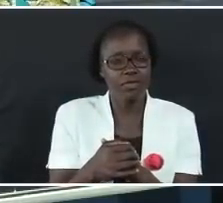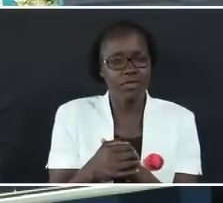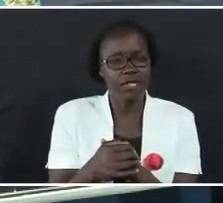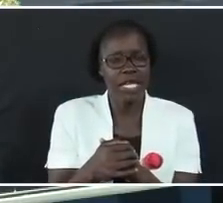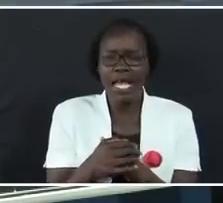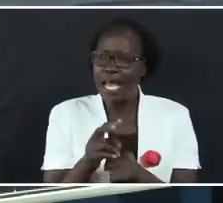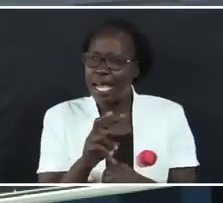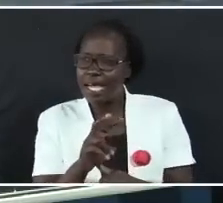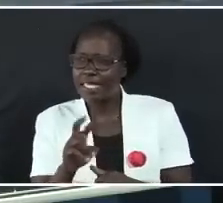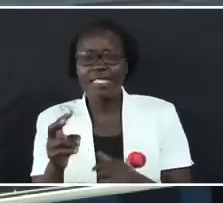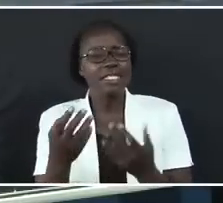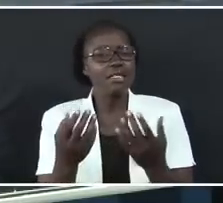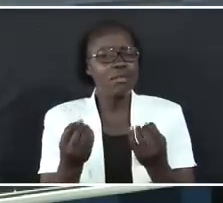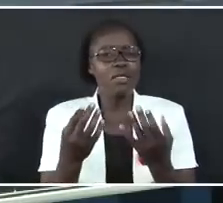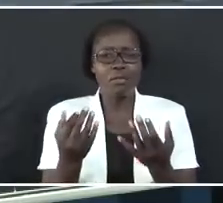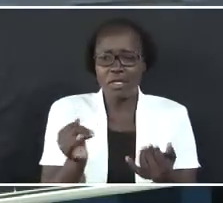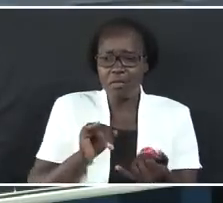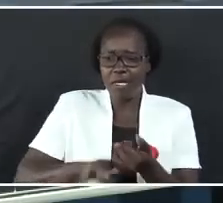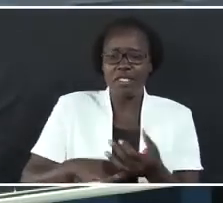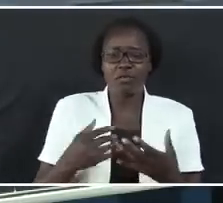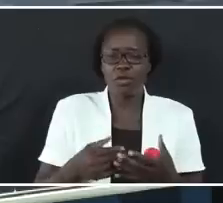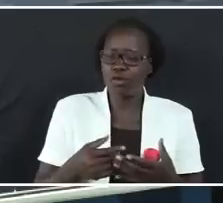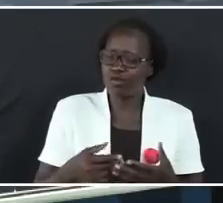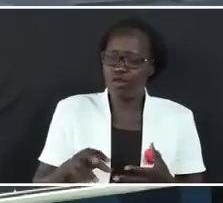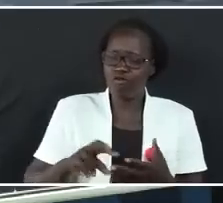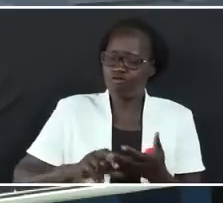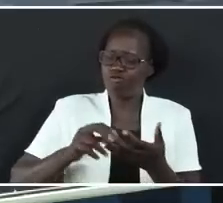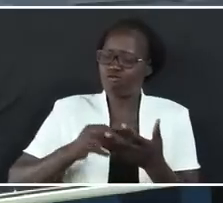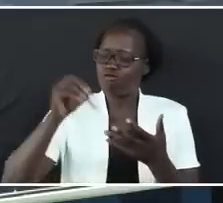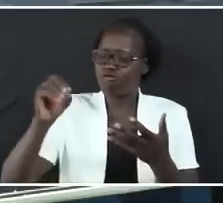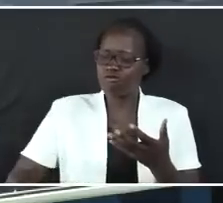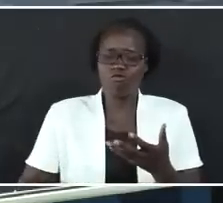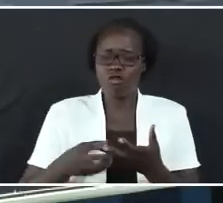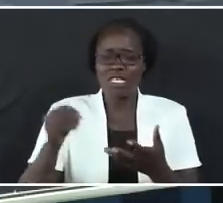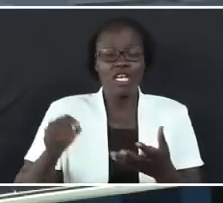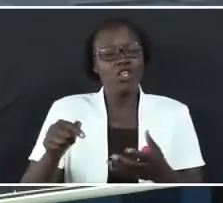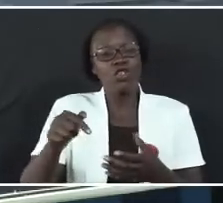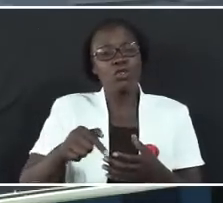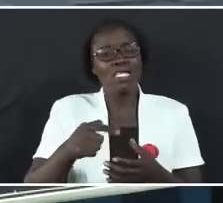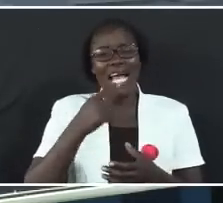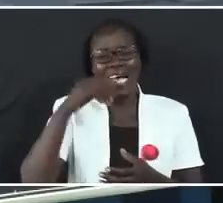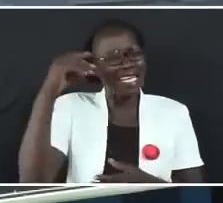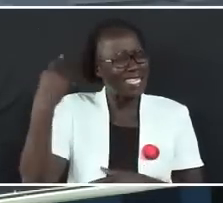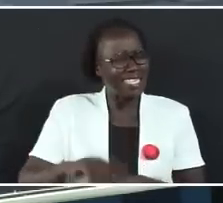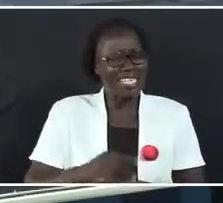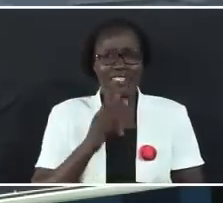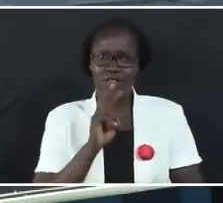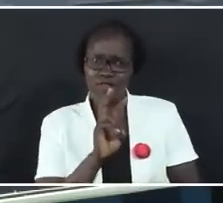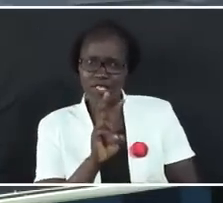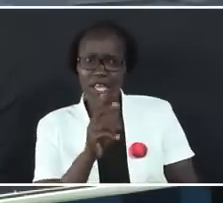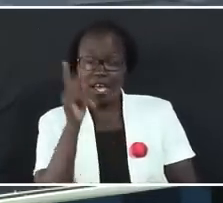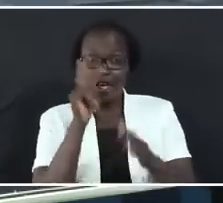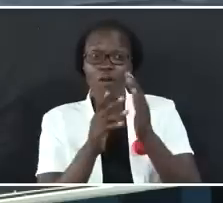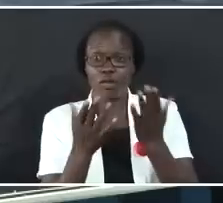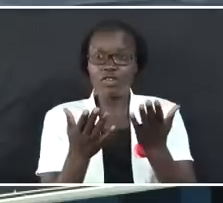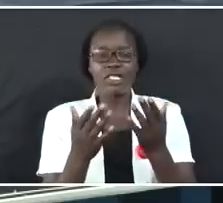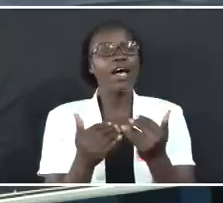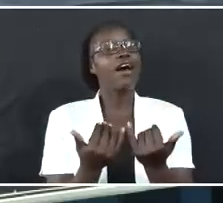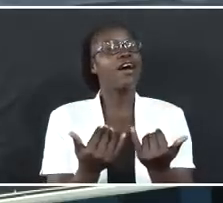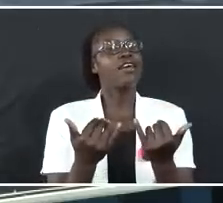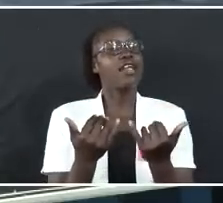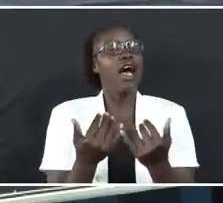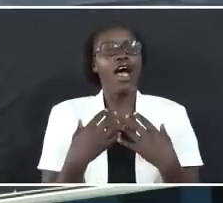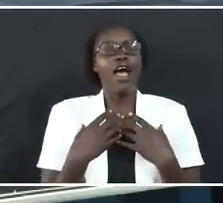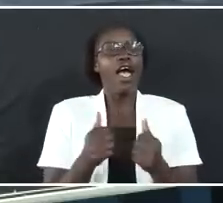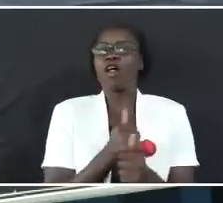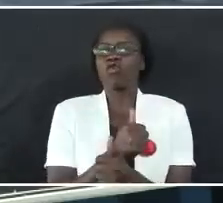And I've seen many marriages of people who have walked out. And today they regret. When you see the professor now health,